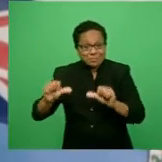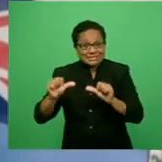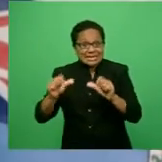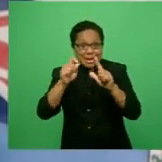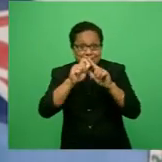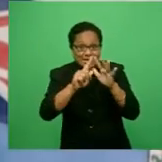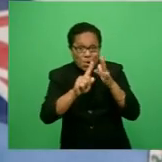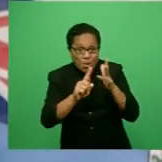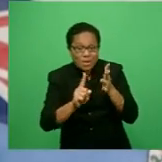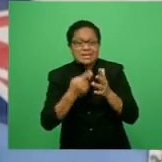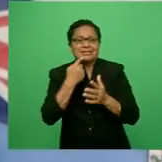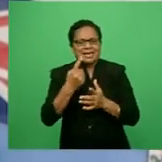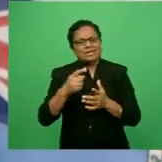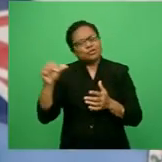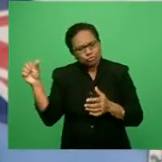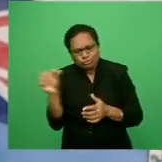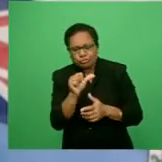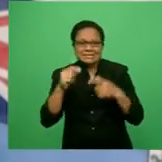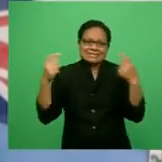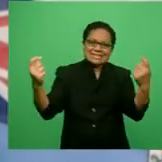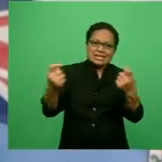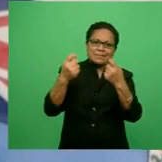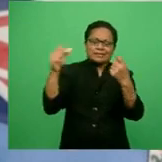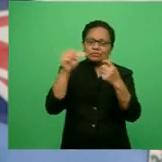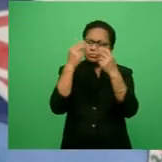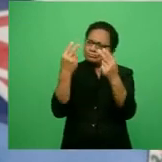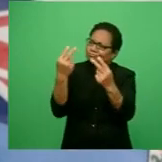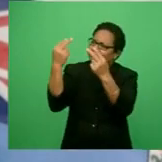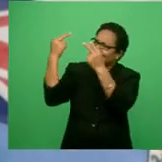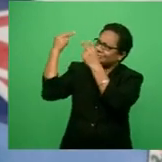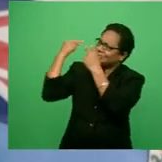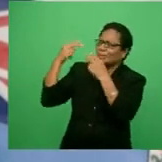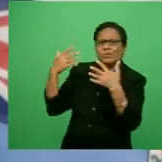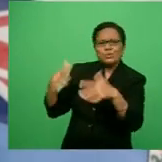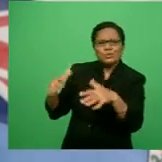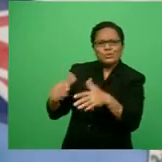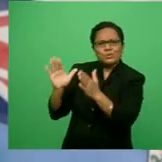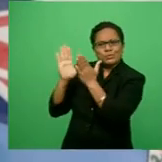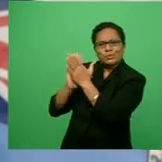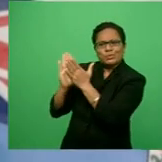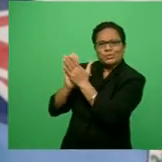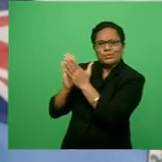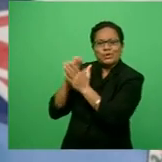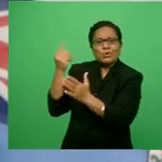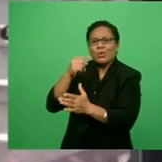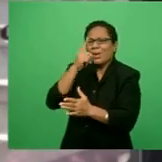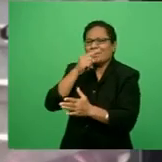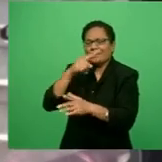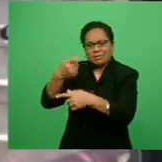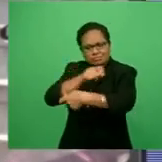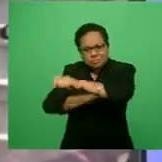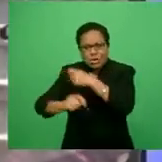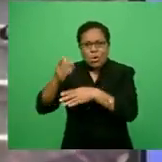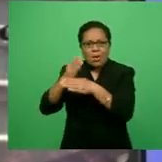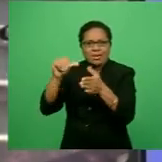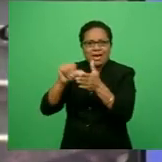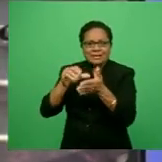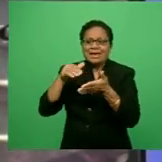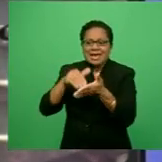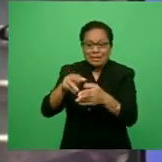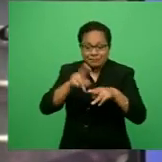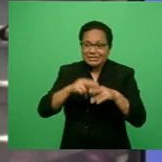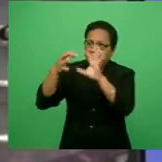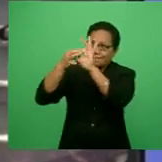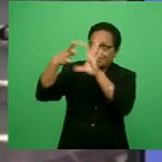is a time to think of our history and those who have brought us to this point. I look